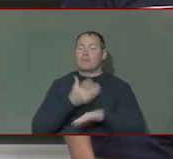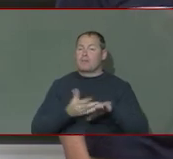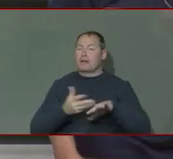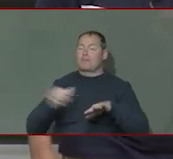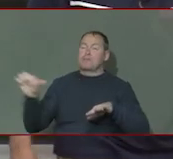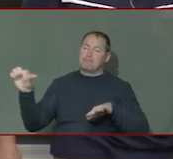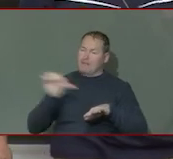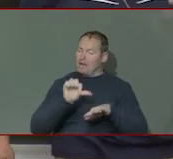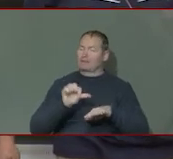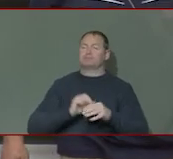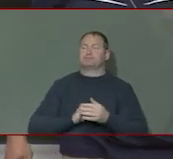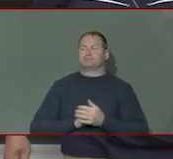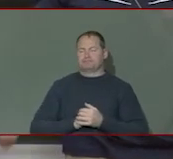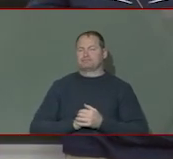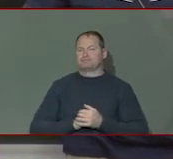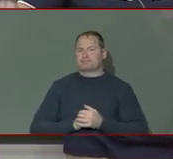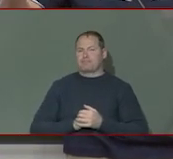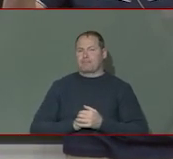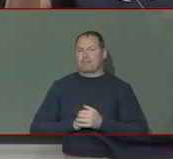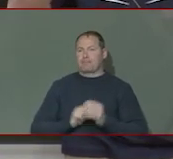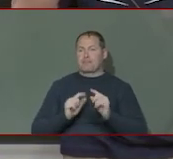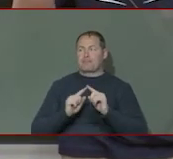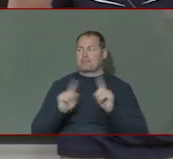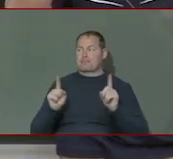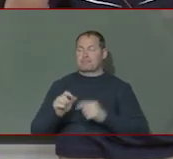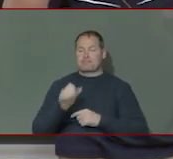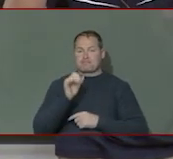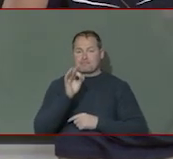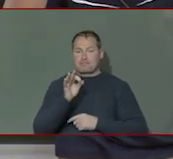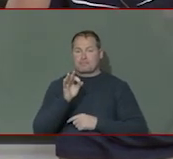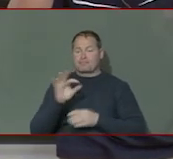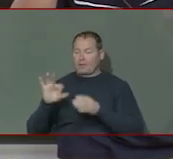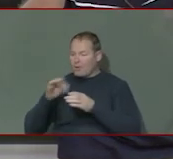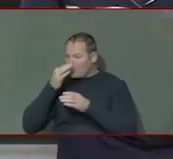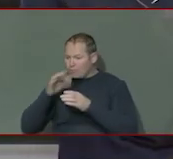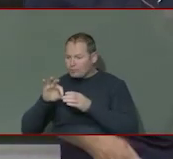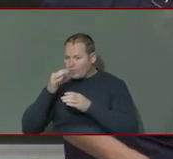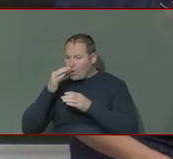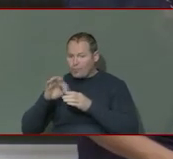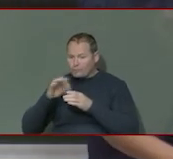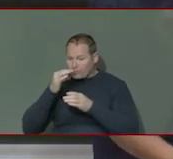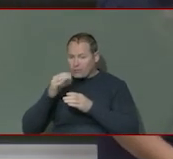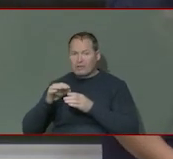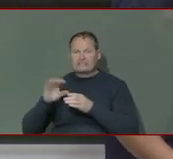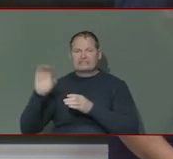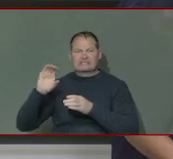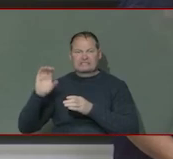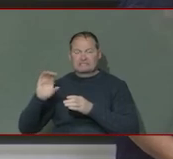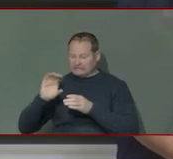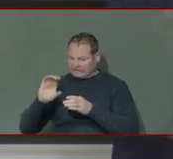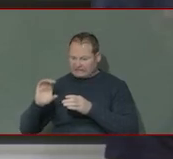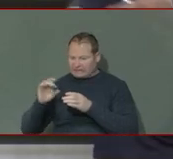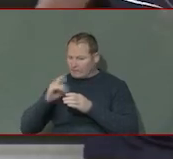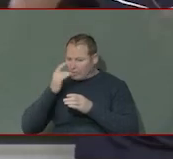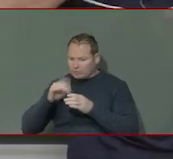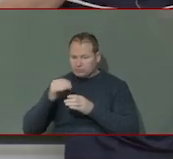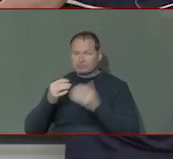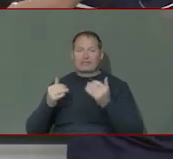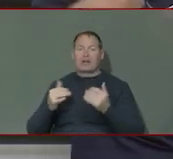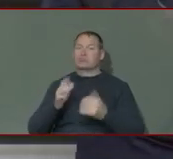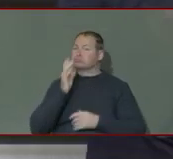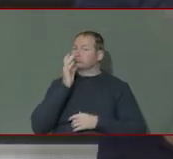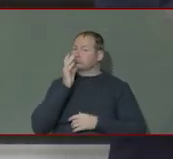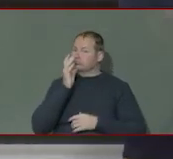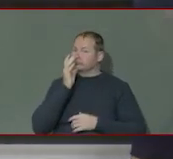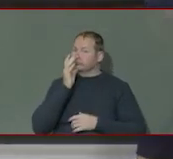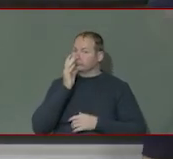On the other hand, if I had a lot of salty chips to eat, the salt will go right through because there's too much salt in the